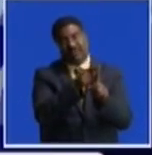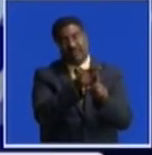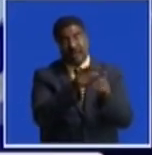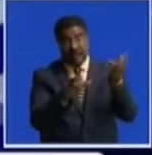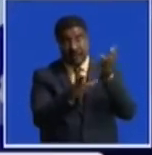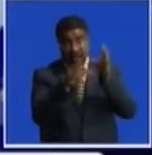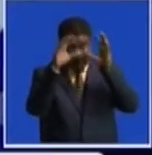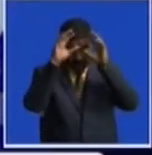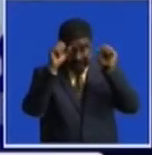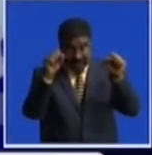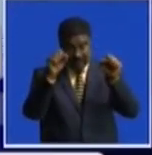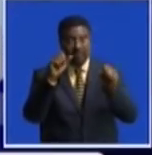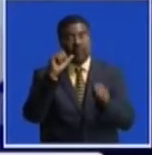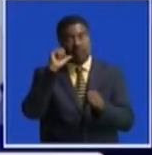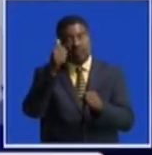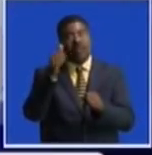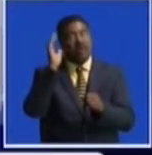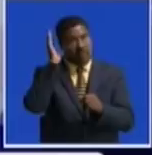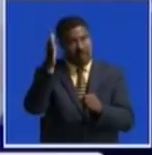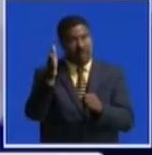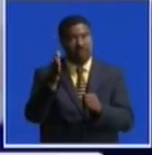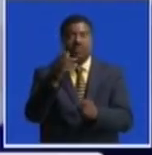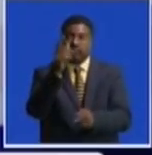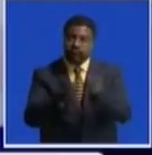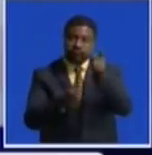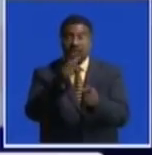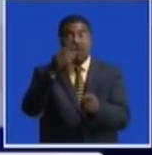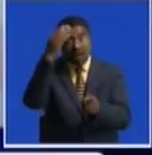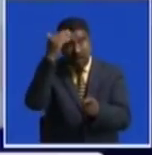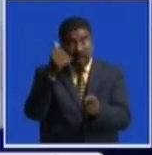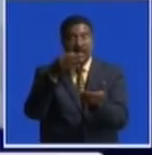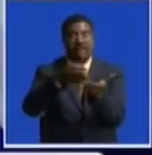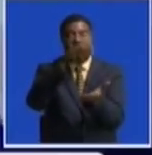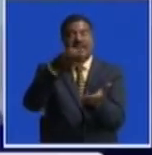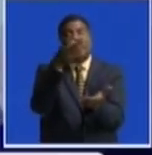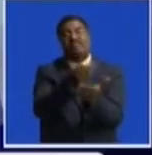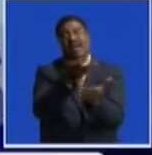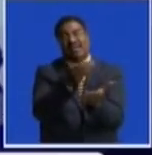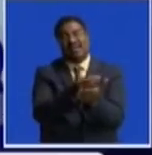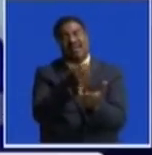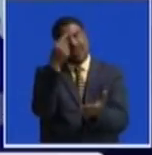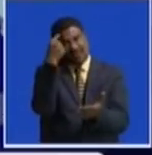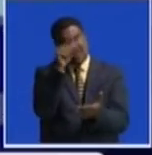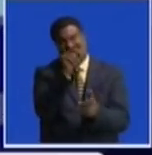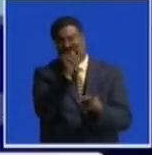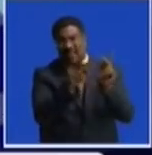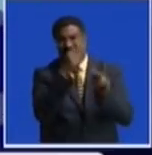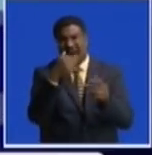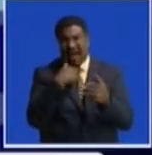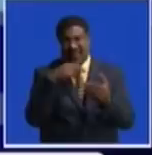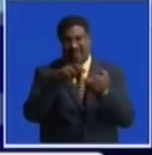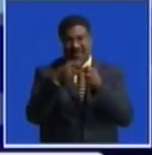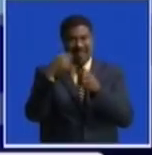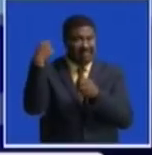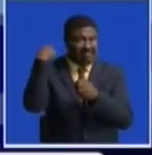Vice President Inongewina is tomorrow expected to lead a fundraising walk for children born with hydrocephalus and